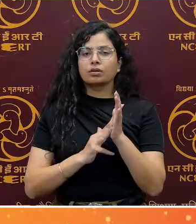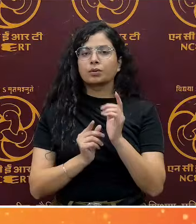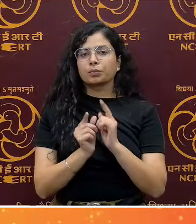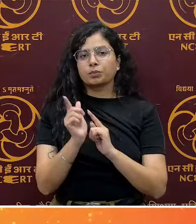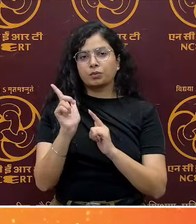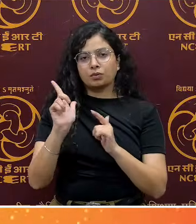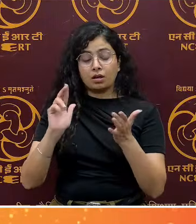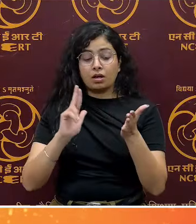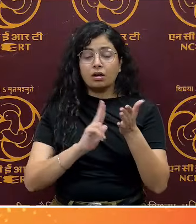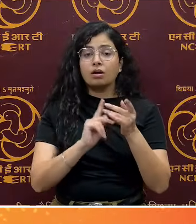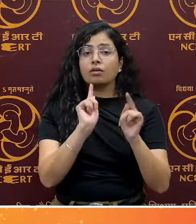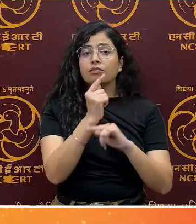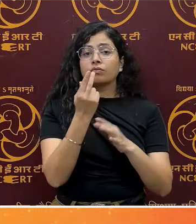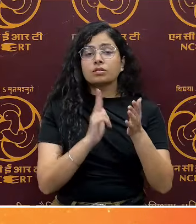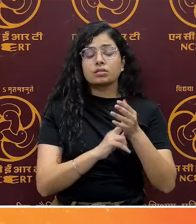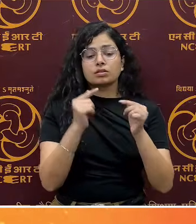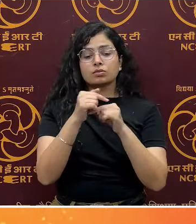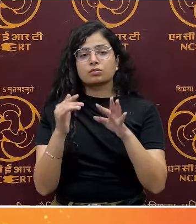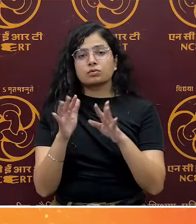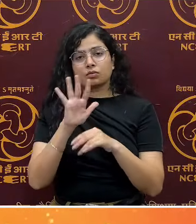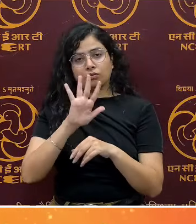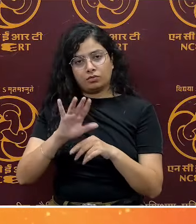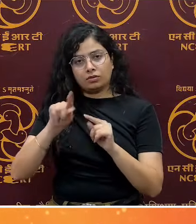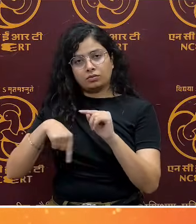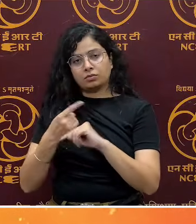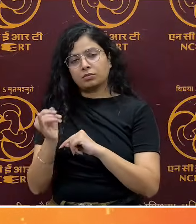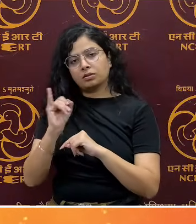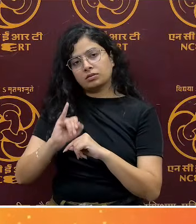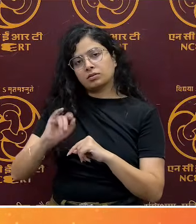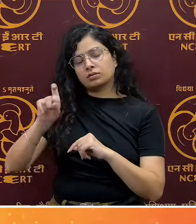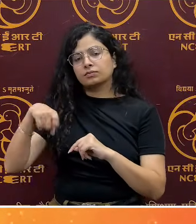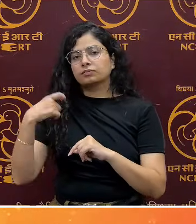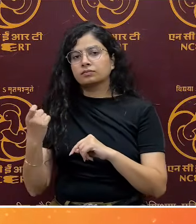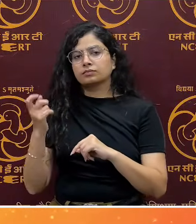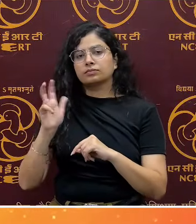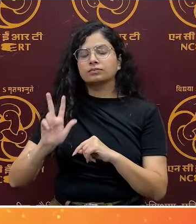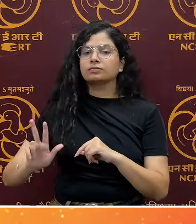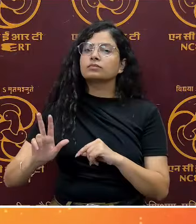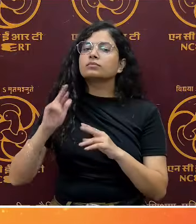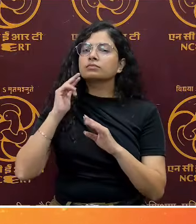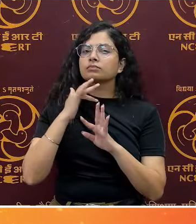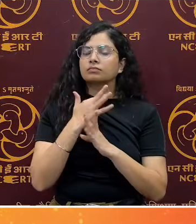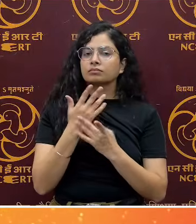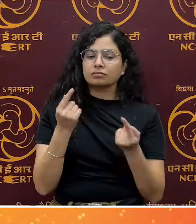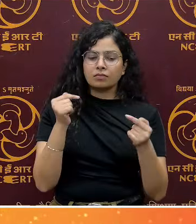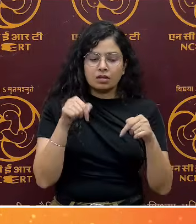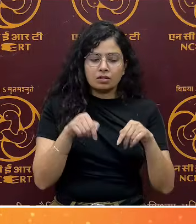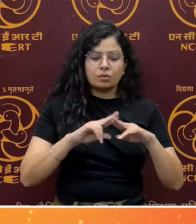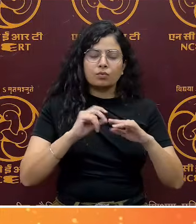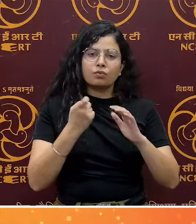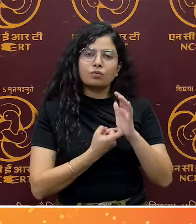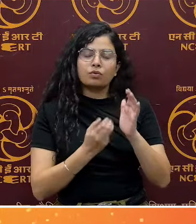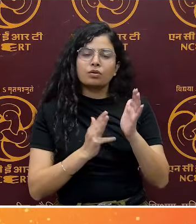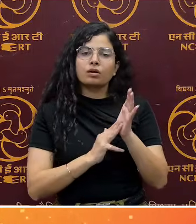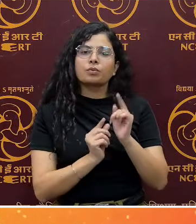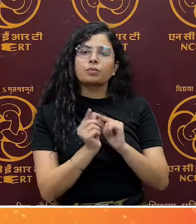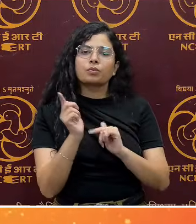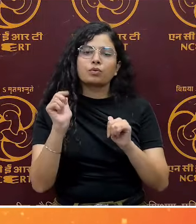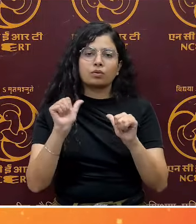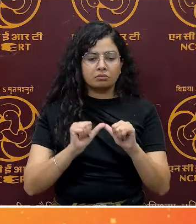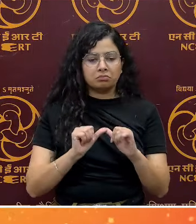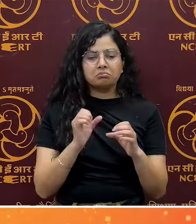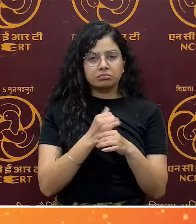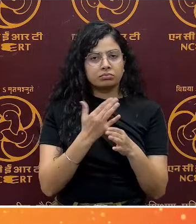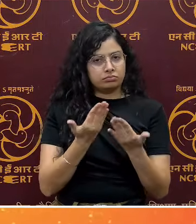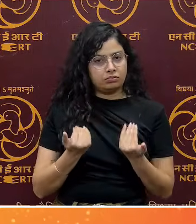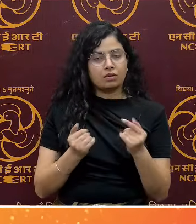n as 5, then n as 6, then n as 7, and n as 8, so that we can generate this formula. Let us start from the first